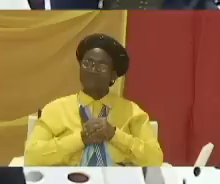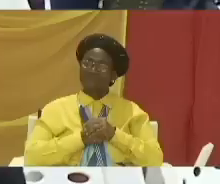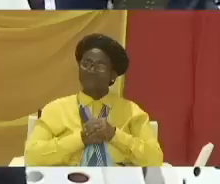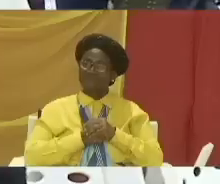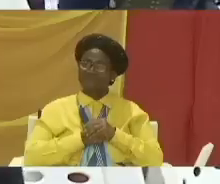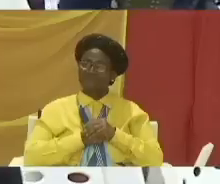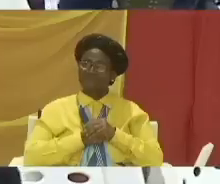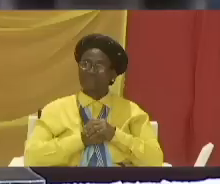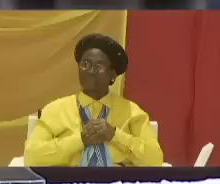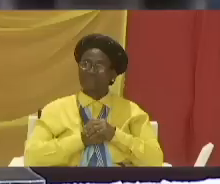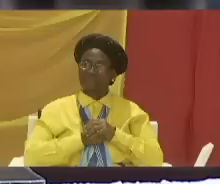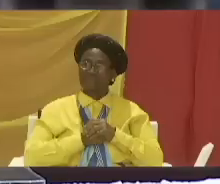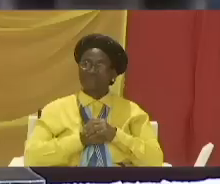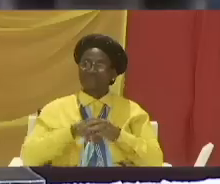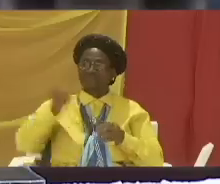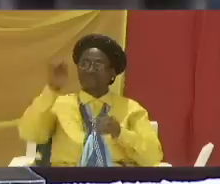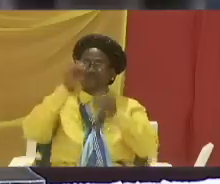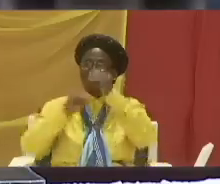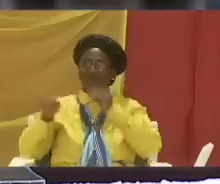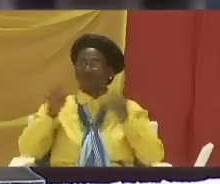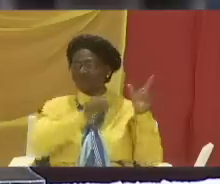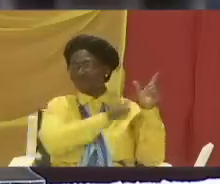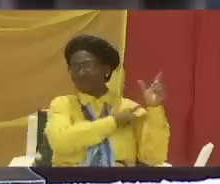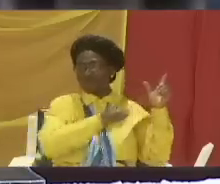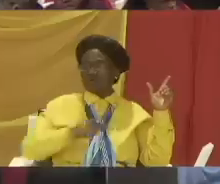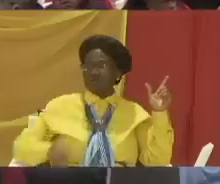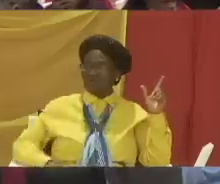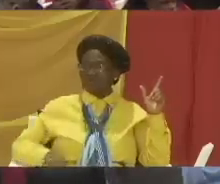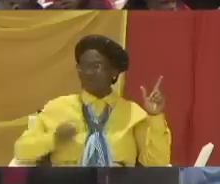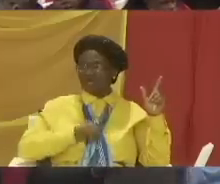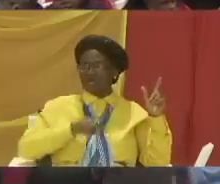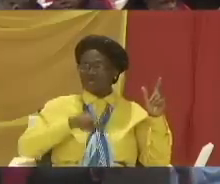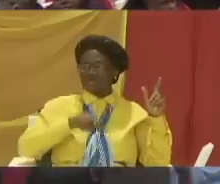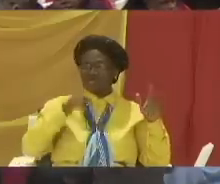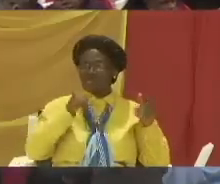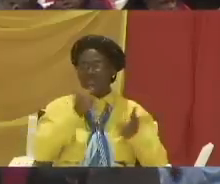Oh Lord, I say amen to that again.